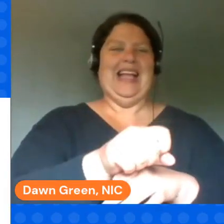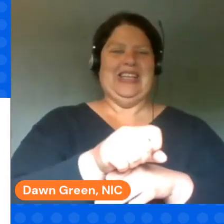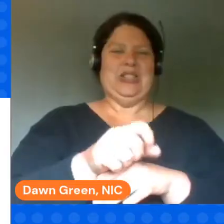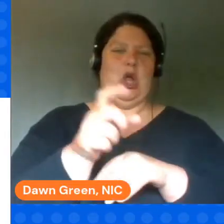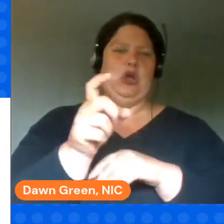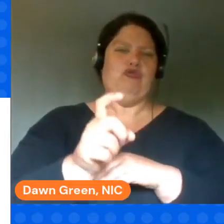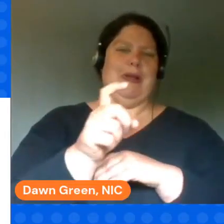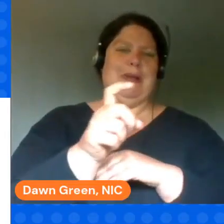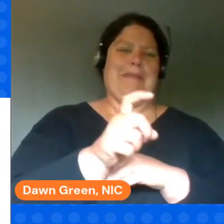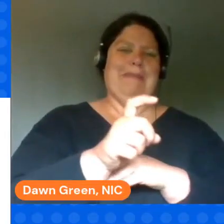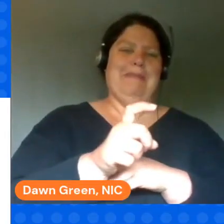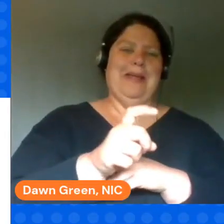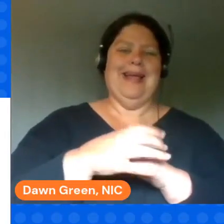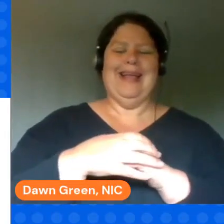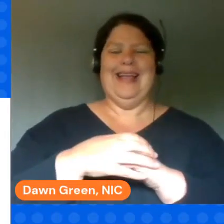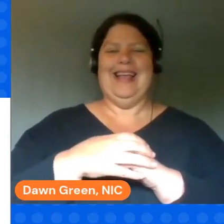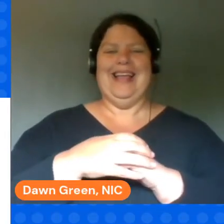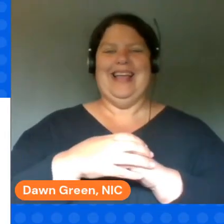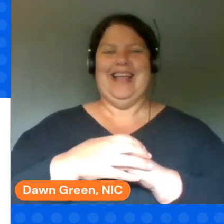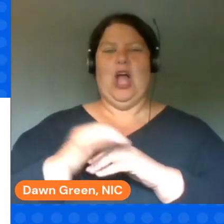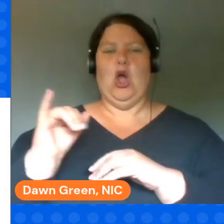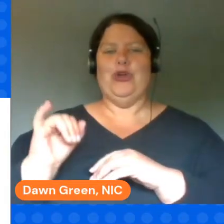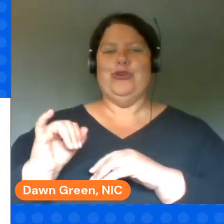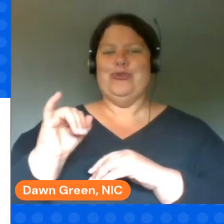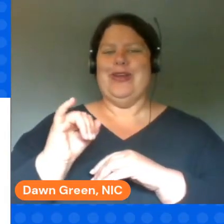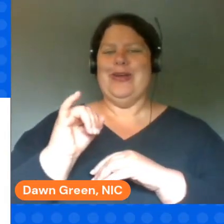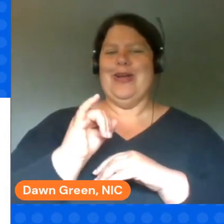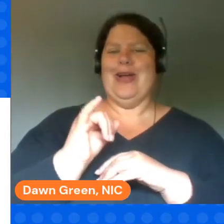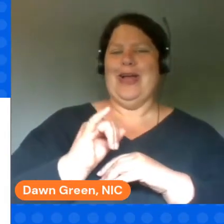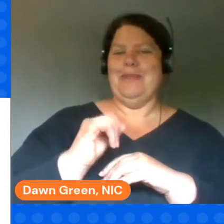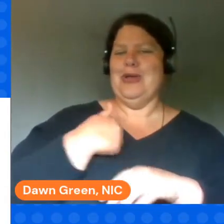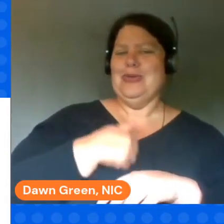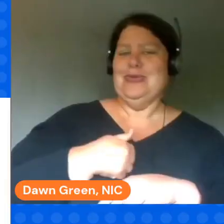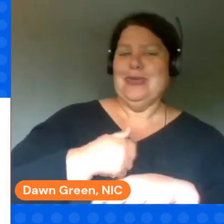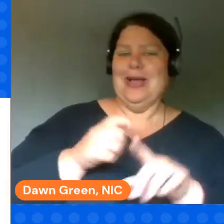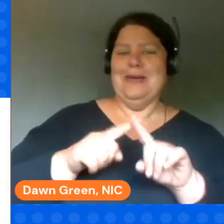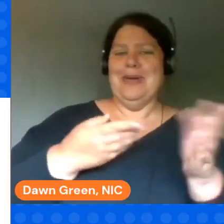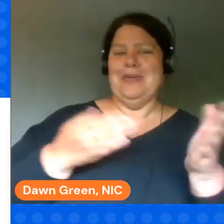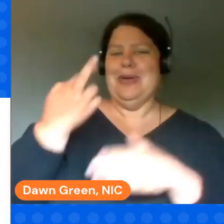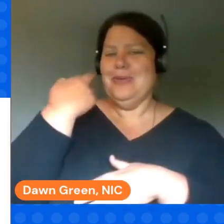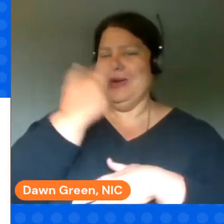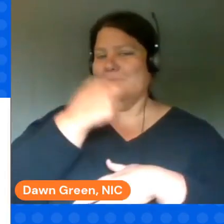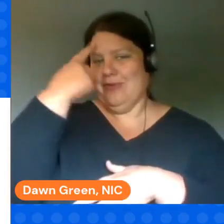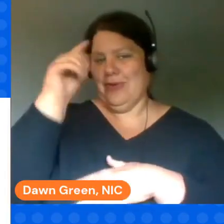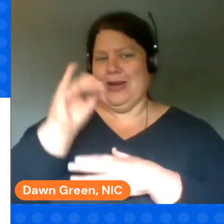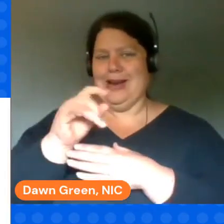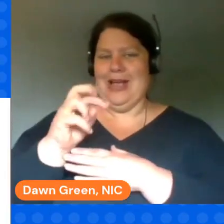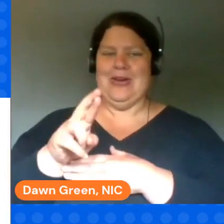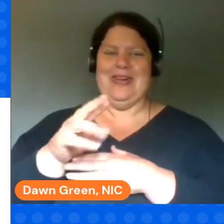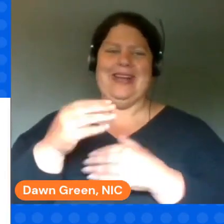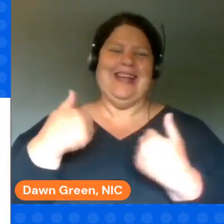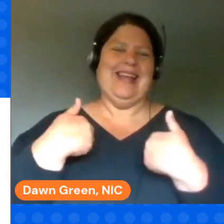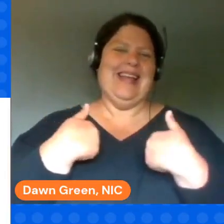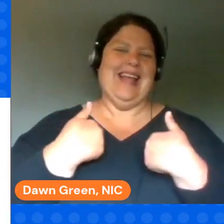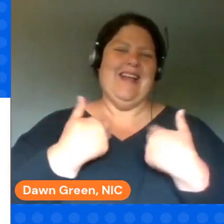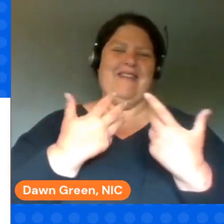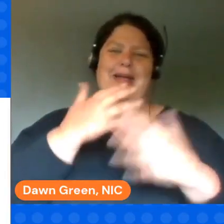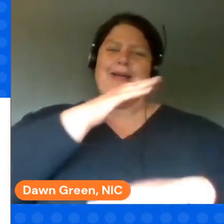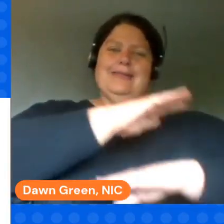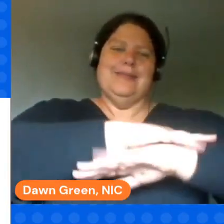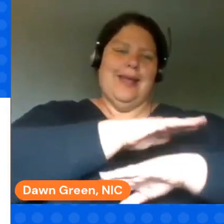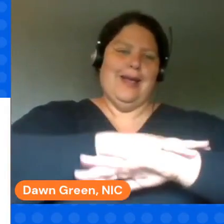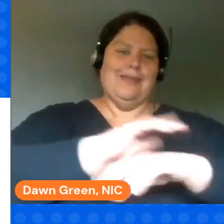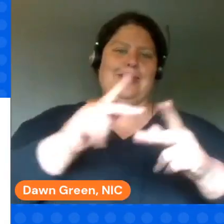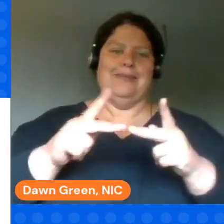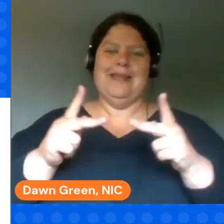them, but she's bringing them to this restaurant for otters. And you can see there's tables There's a place for them